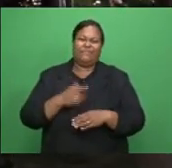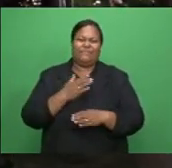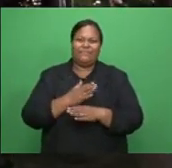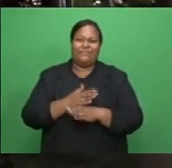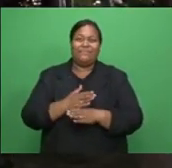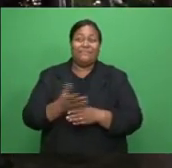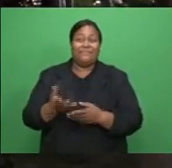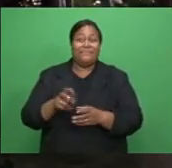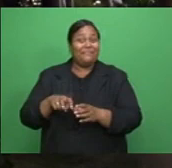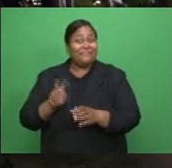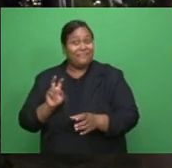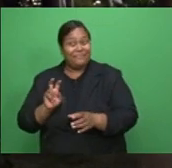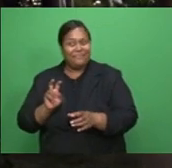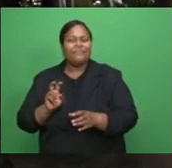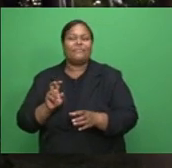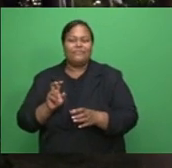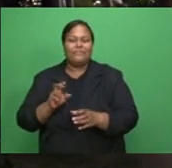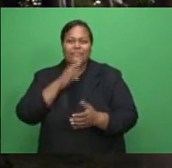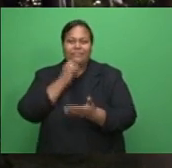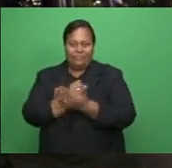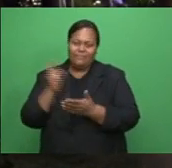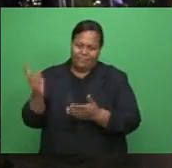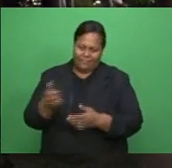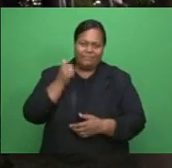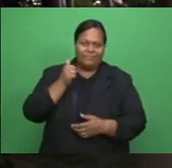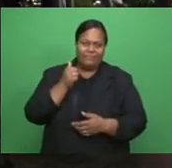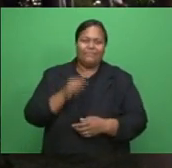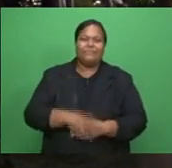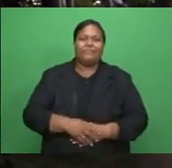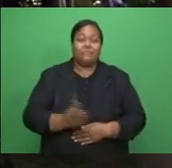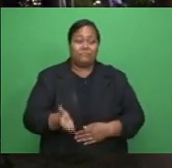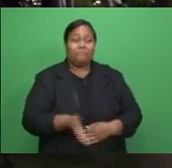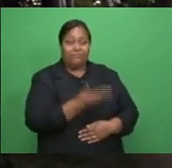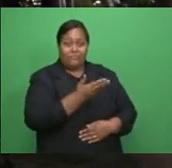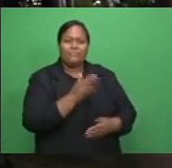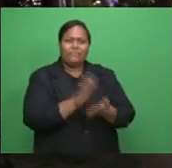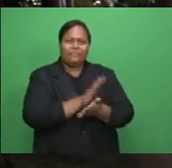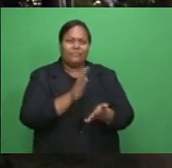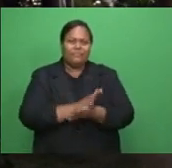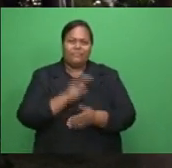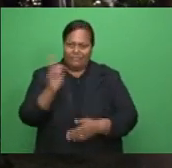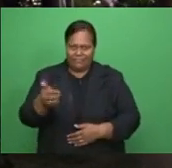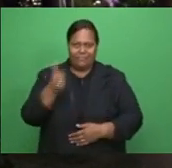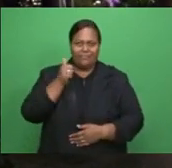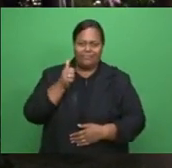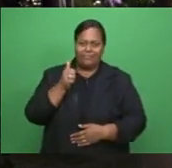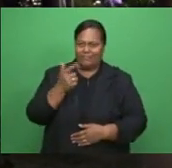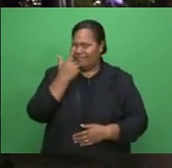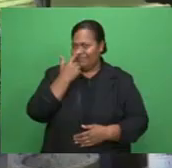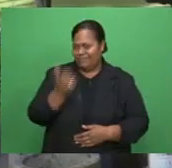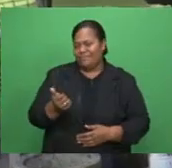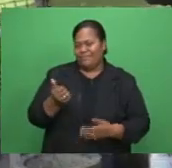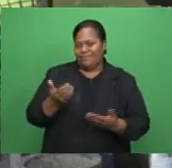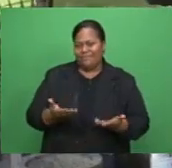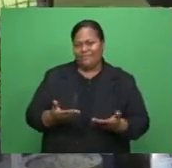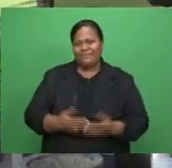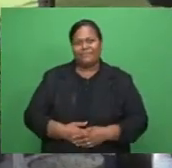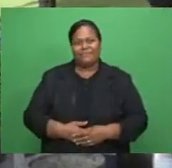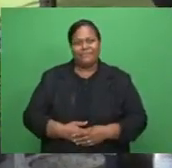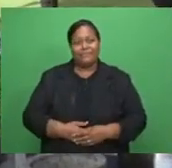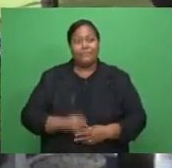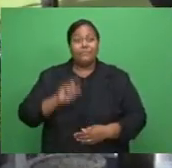and excited, and I can tell you that I was one of the lucky ones as well to be employed back by the resort. If we